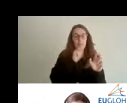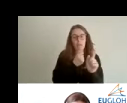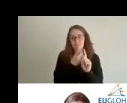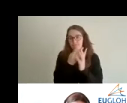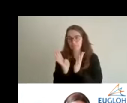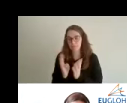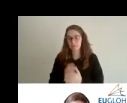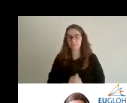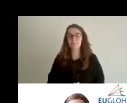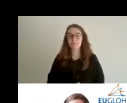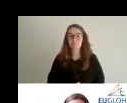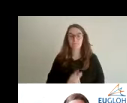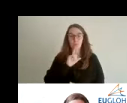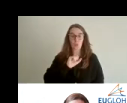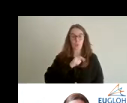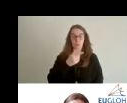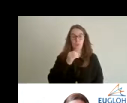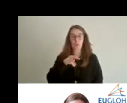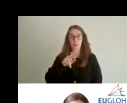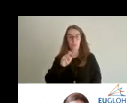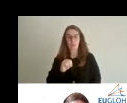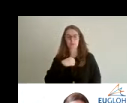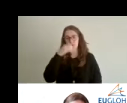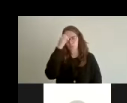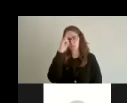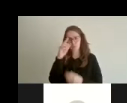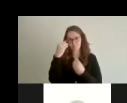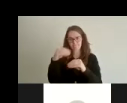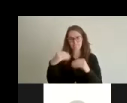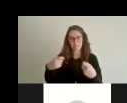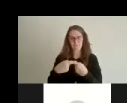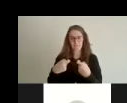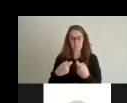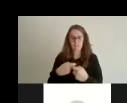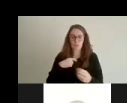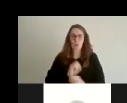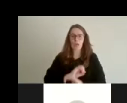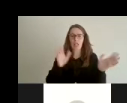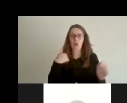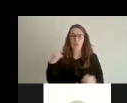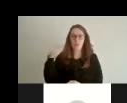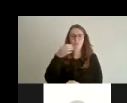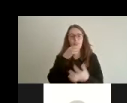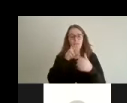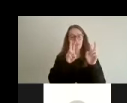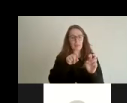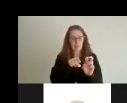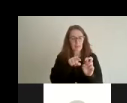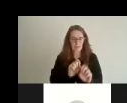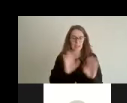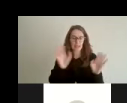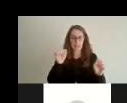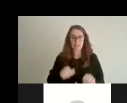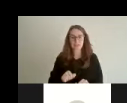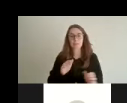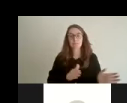So I'm Thomas Brage, I'm a professor of physics, and I usually say, obviously I'm coming and talking about these kind of things, but I have for the last